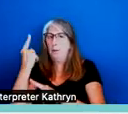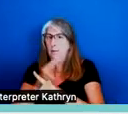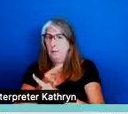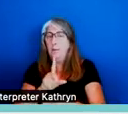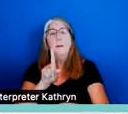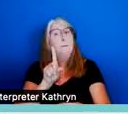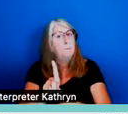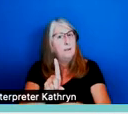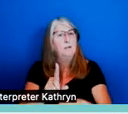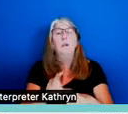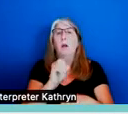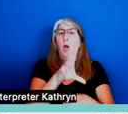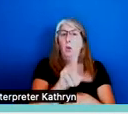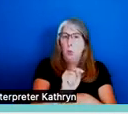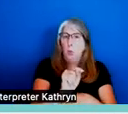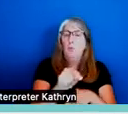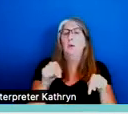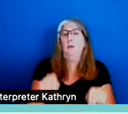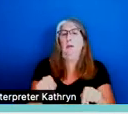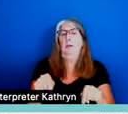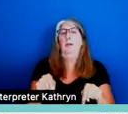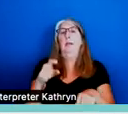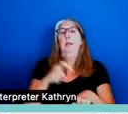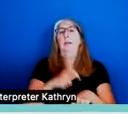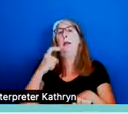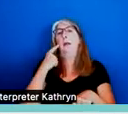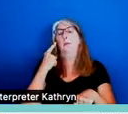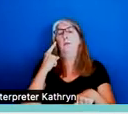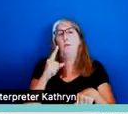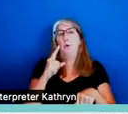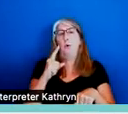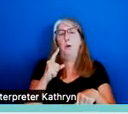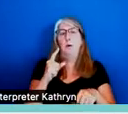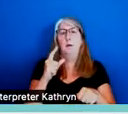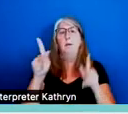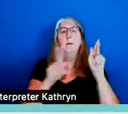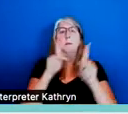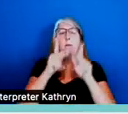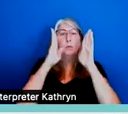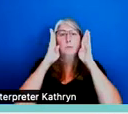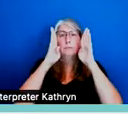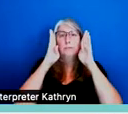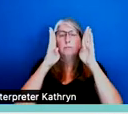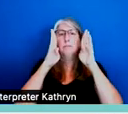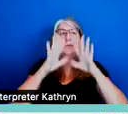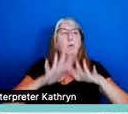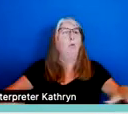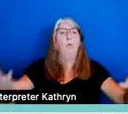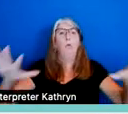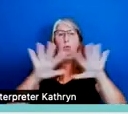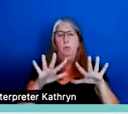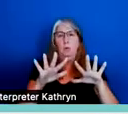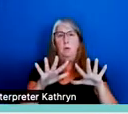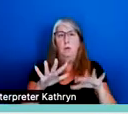but October is a time when we have the eyes, ears, and attention of individuals who are